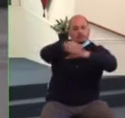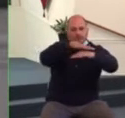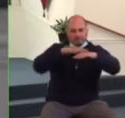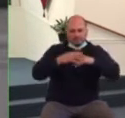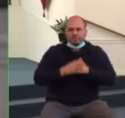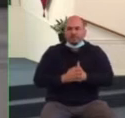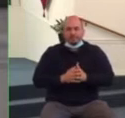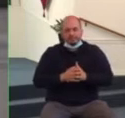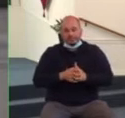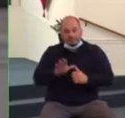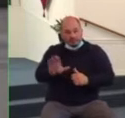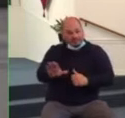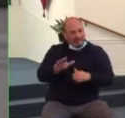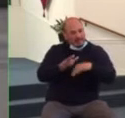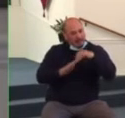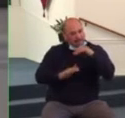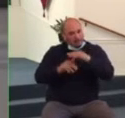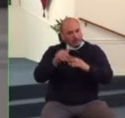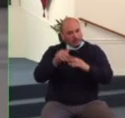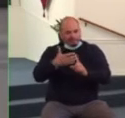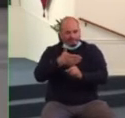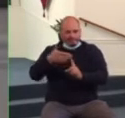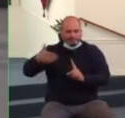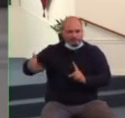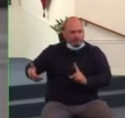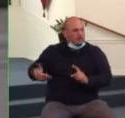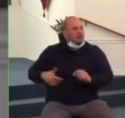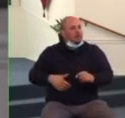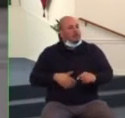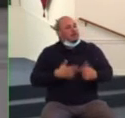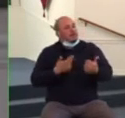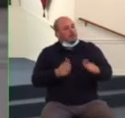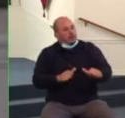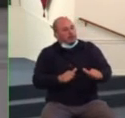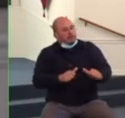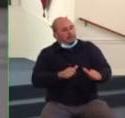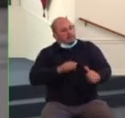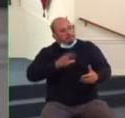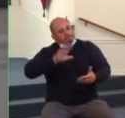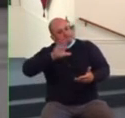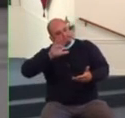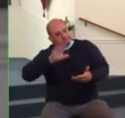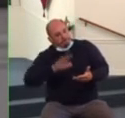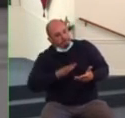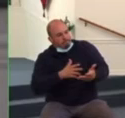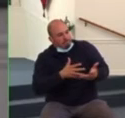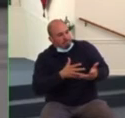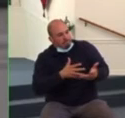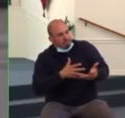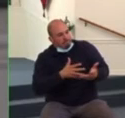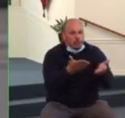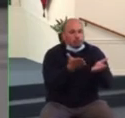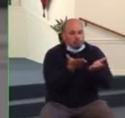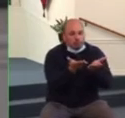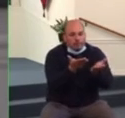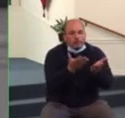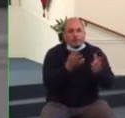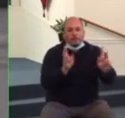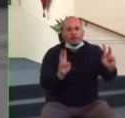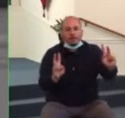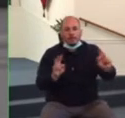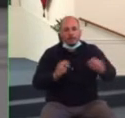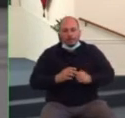Following Jesus has to come before even the most important family obligations. The second man here, in verses 59 and